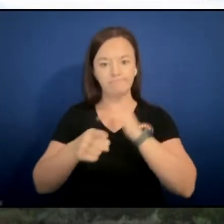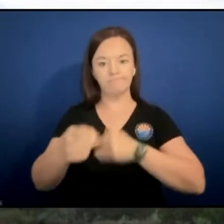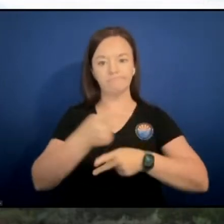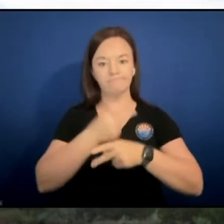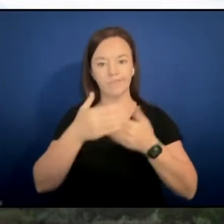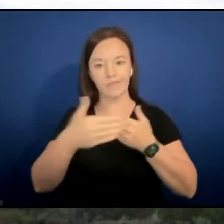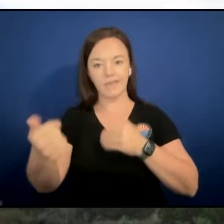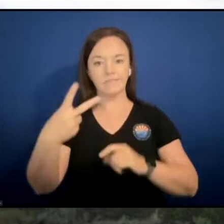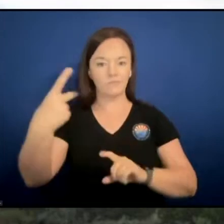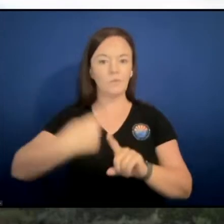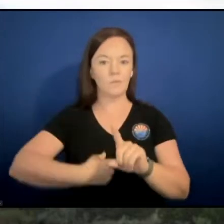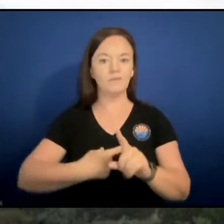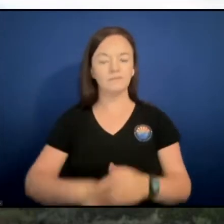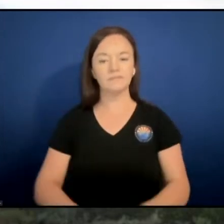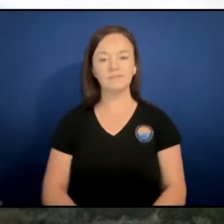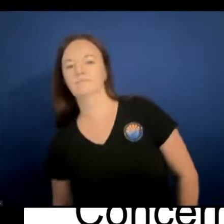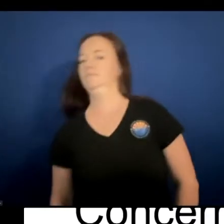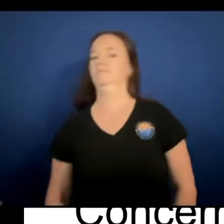seasons.